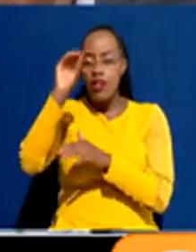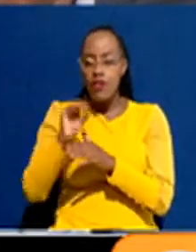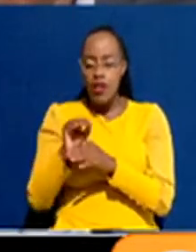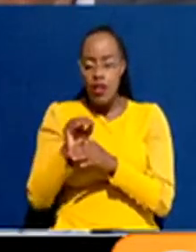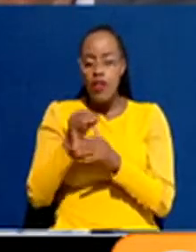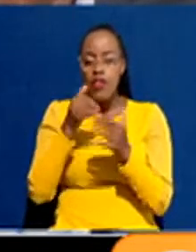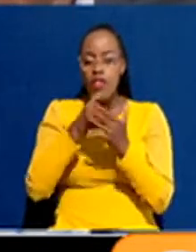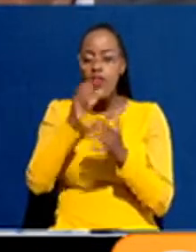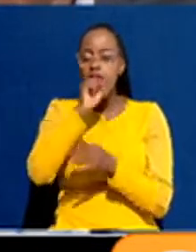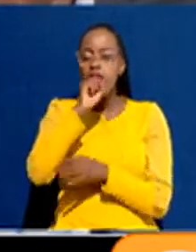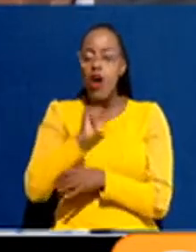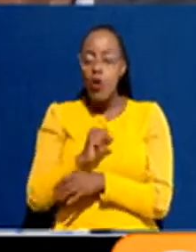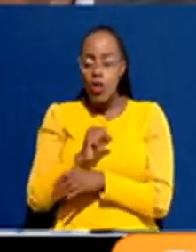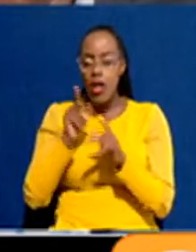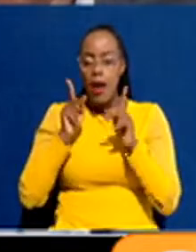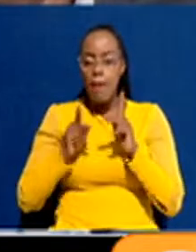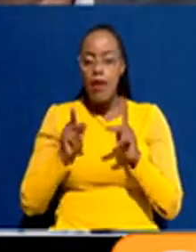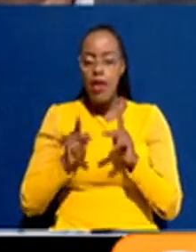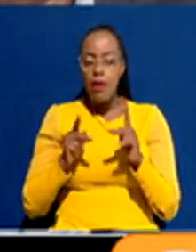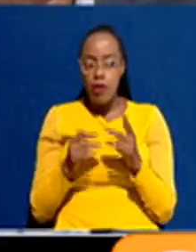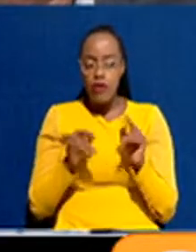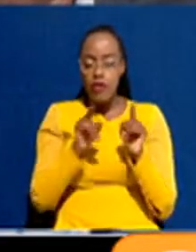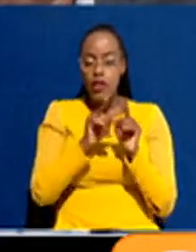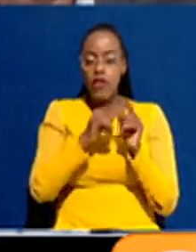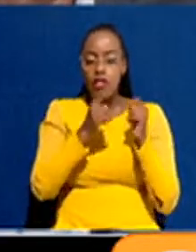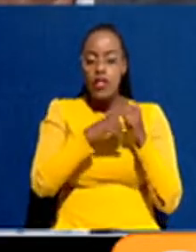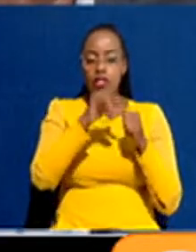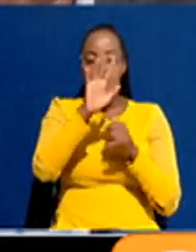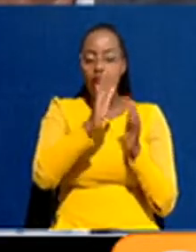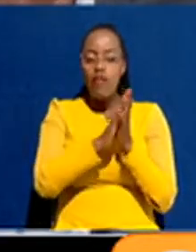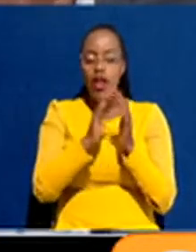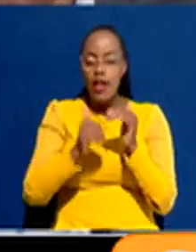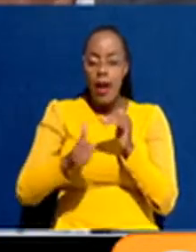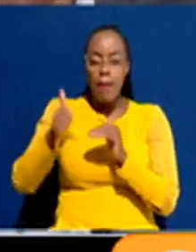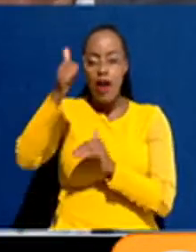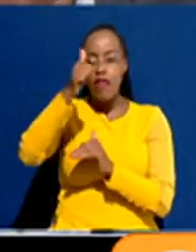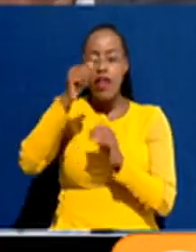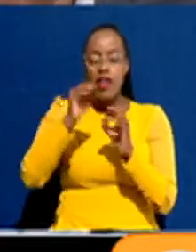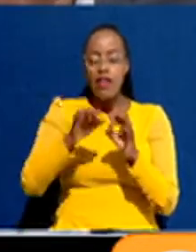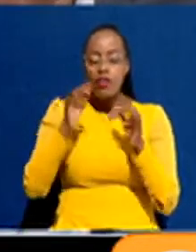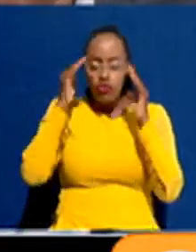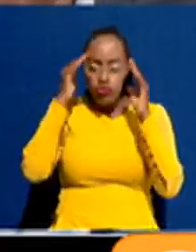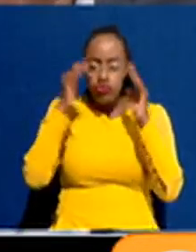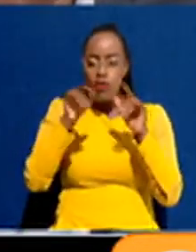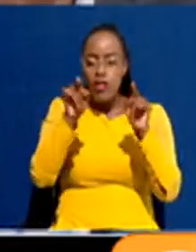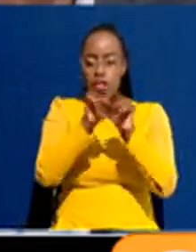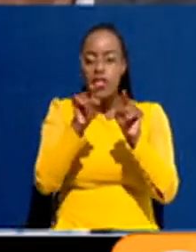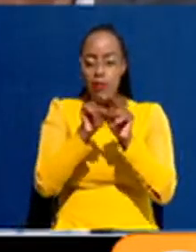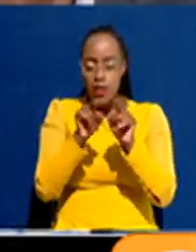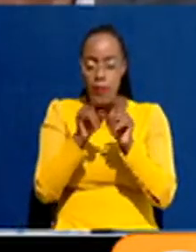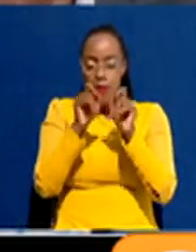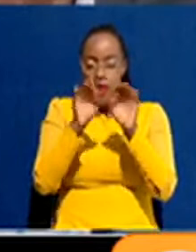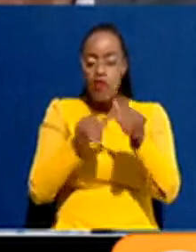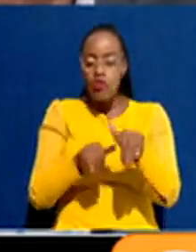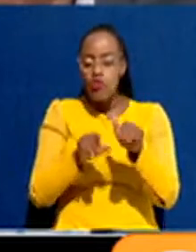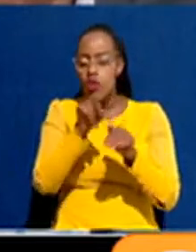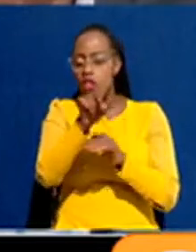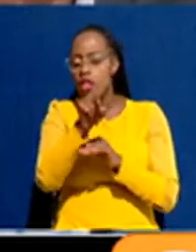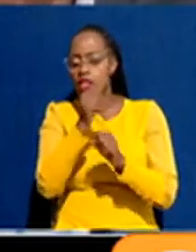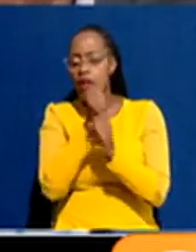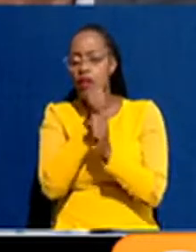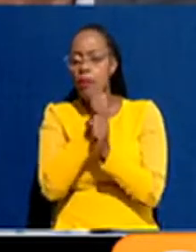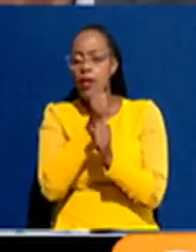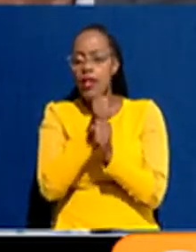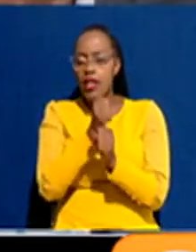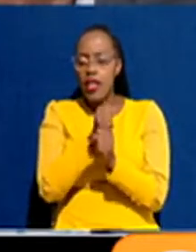the older population, that's those who are 65 and above. And if you take a look at this same poll, if you track this poll, it's been done,